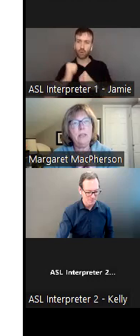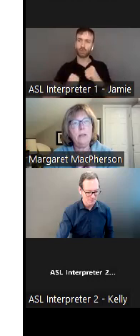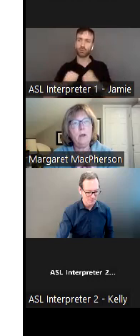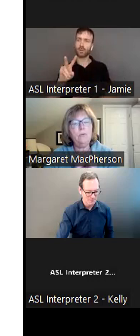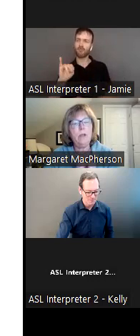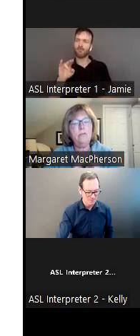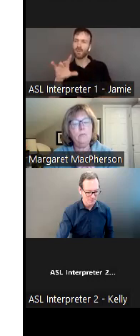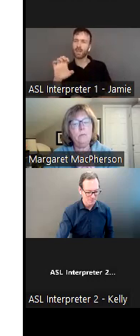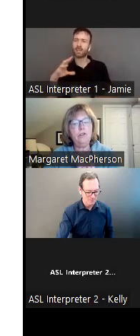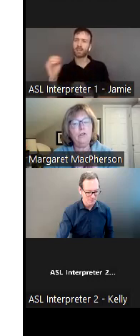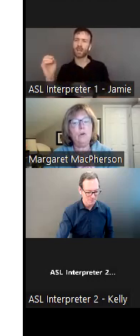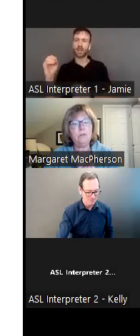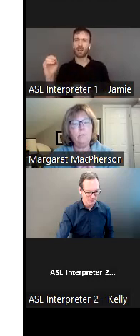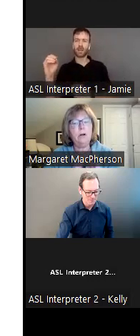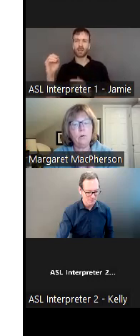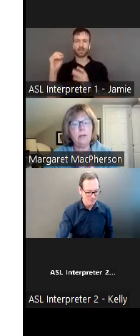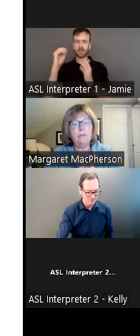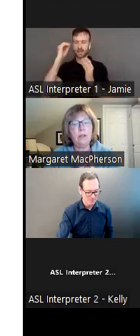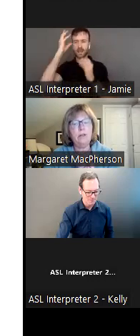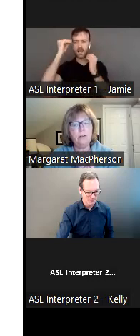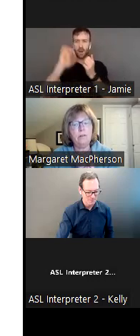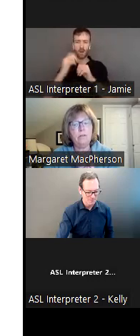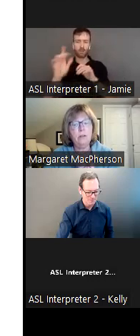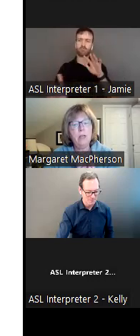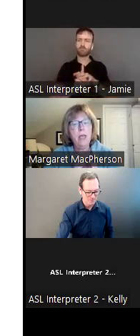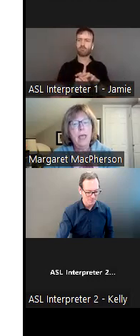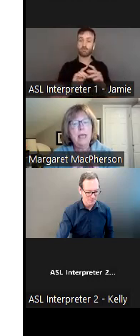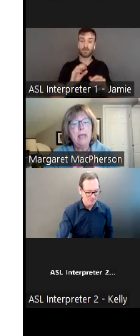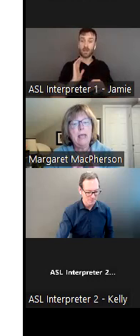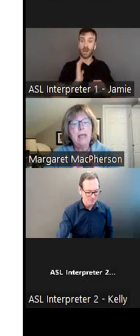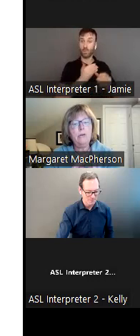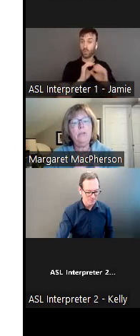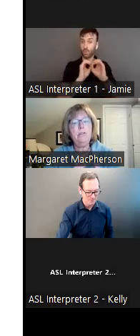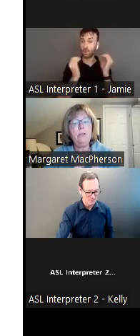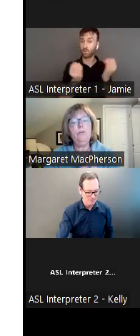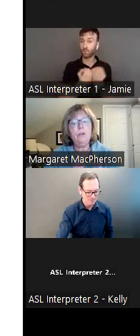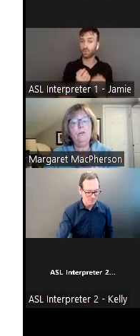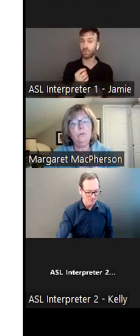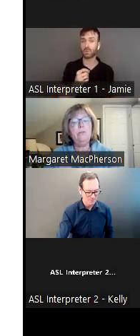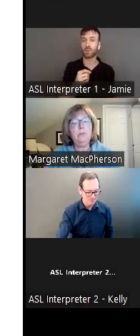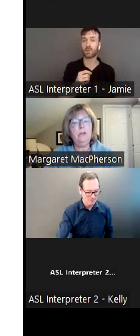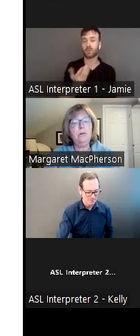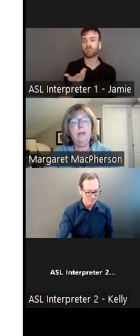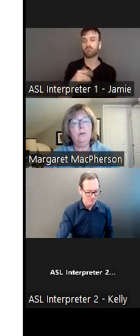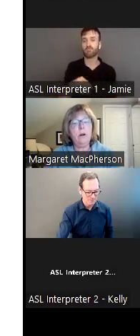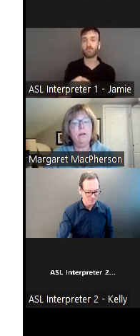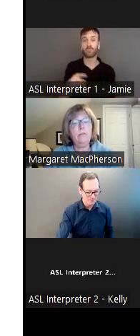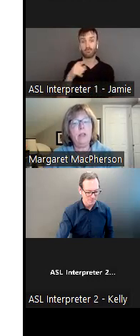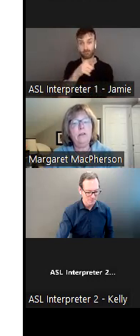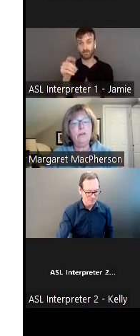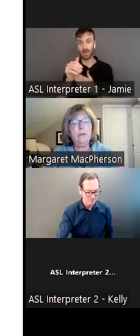violence and thinking about the ways in which it shows up in our organizations. And so there are things that you can do as a leader in